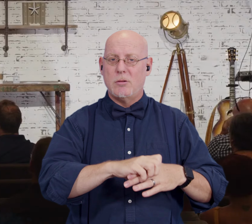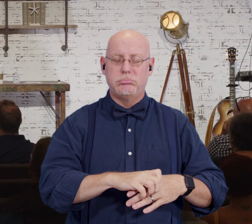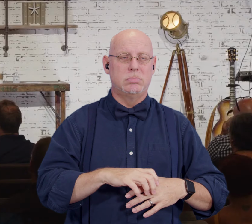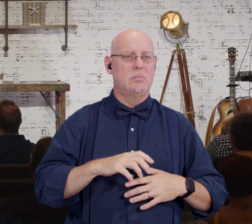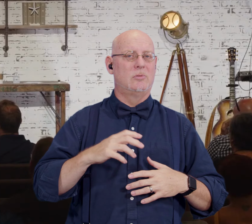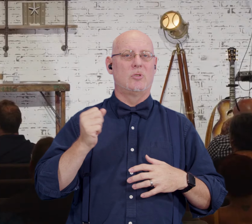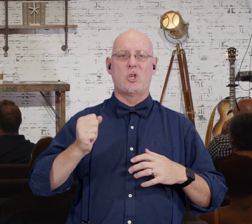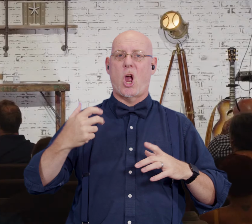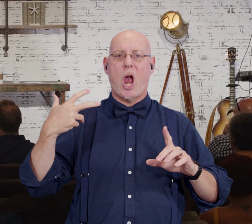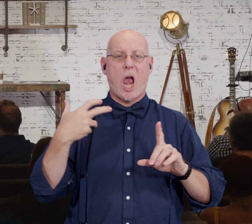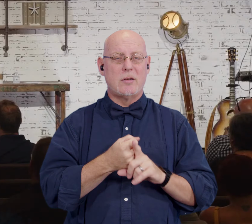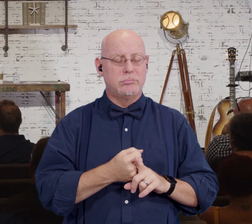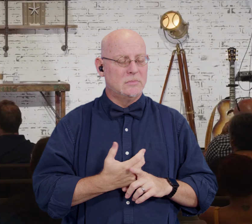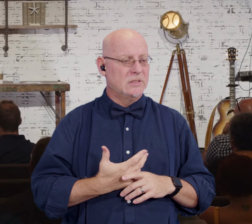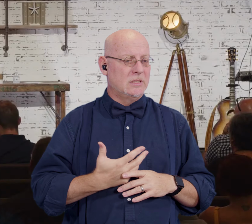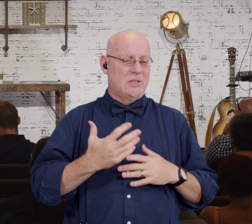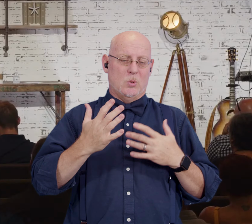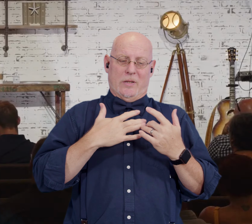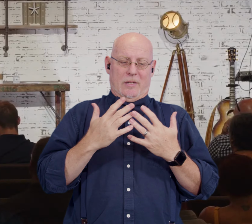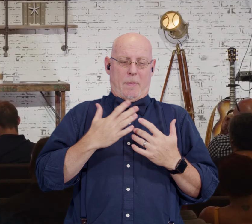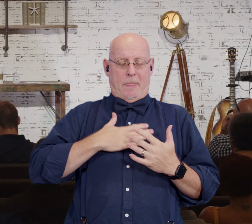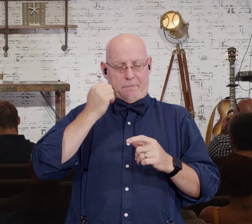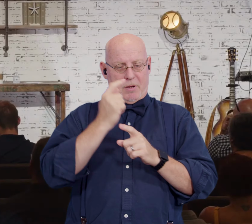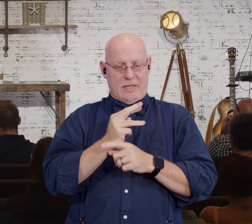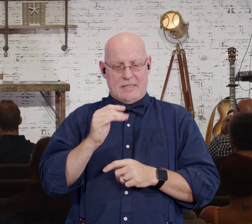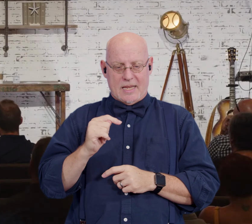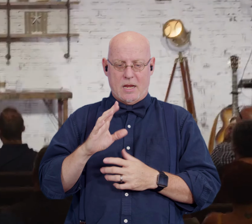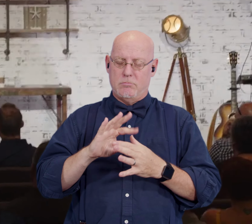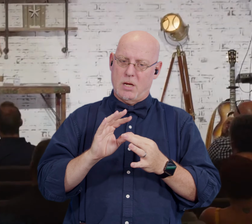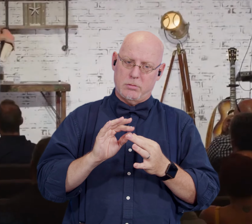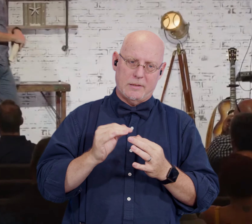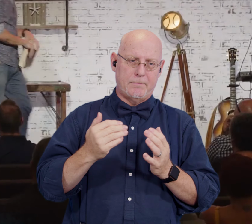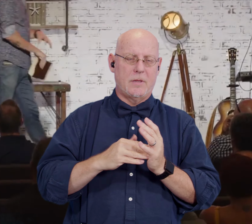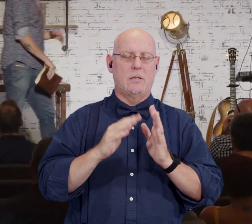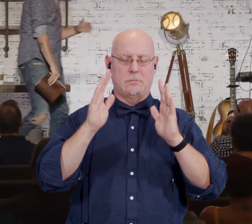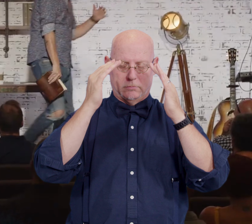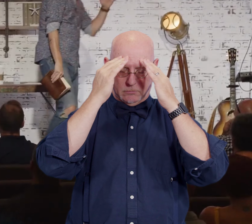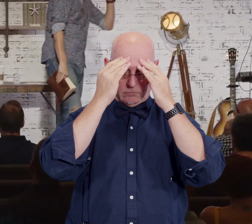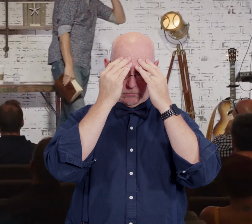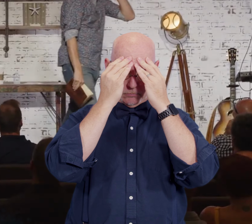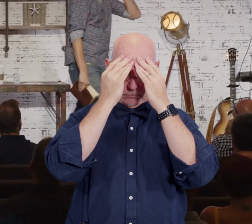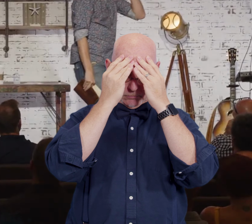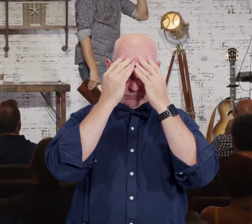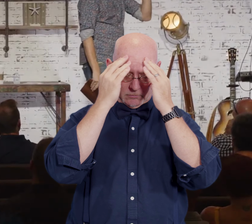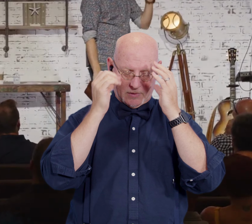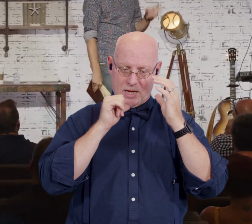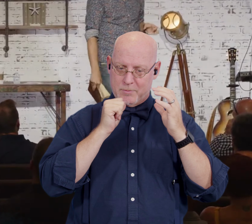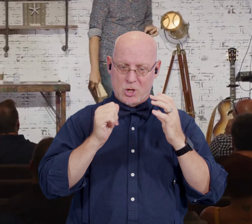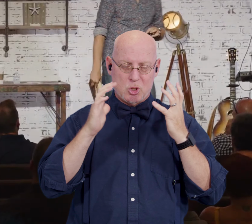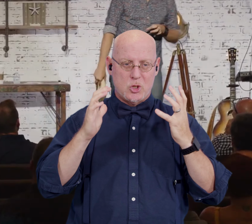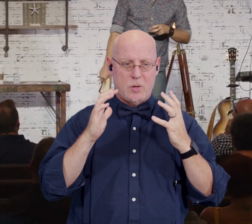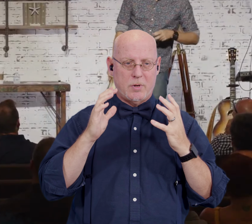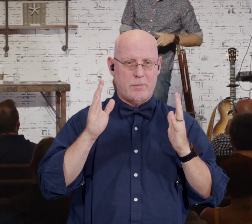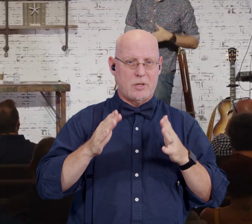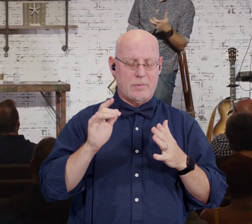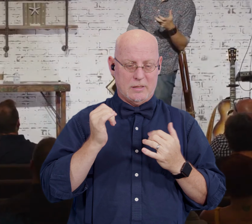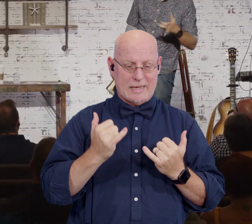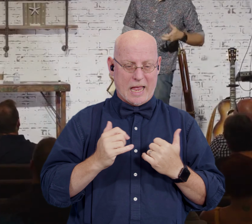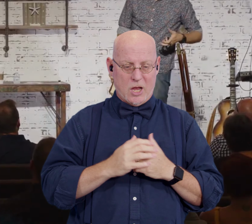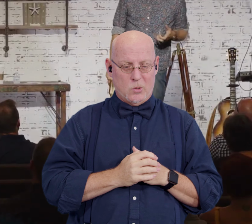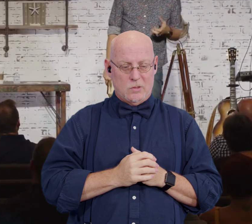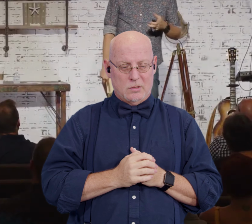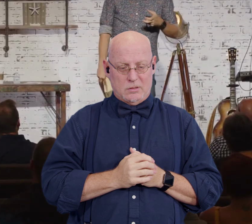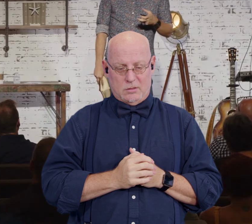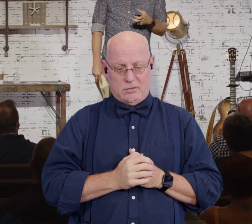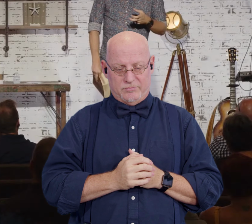car, whatever it might be. And so once again, my brother Nate jumps on the message boards and I'm like, okay, look, I'm not like a super subjective guy, but at this